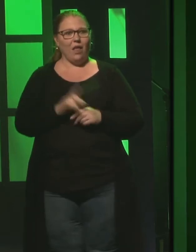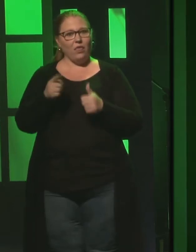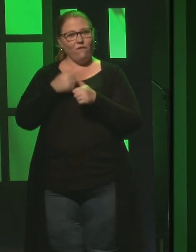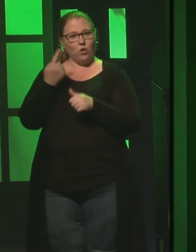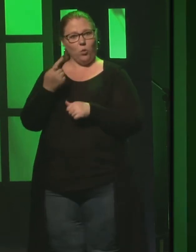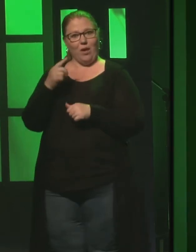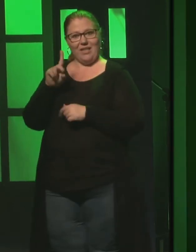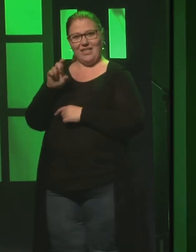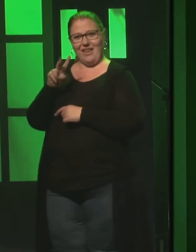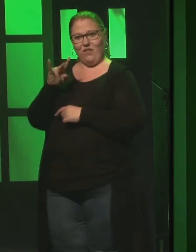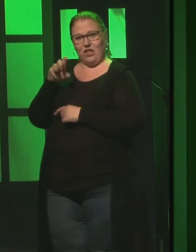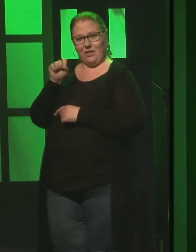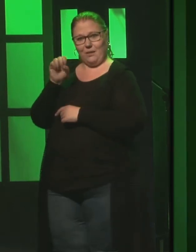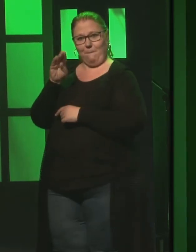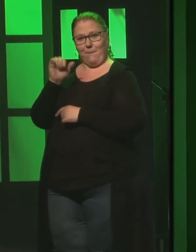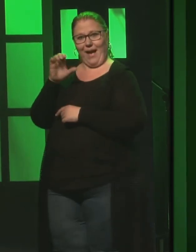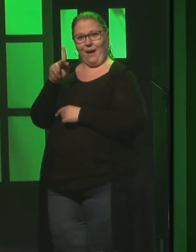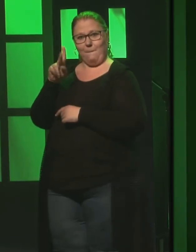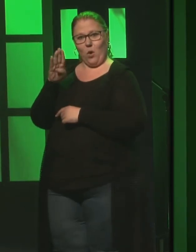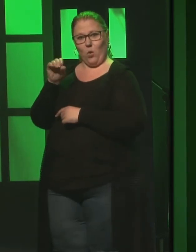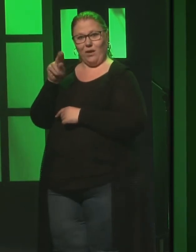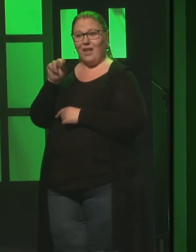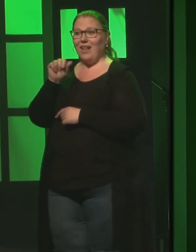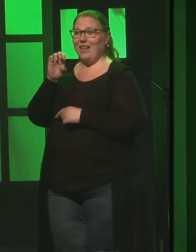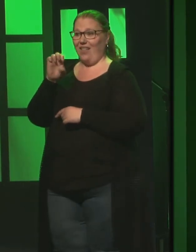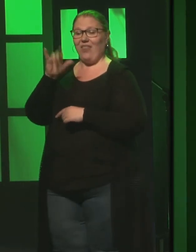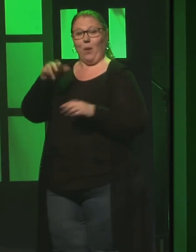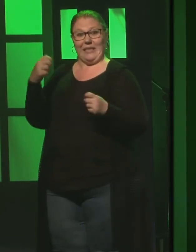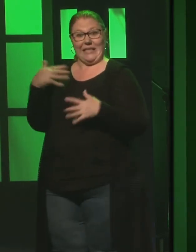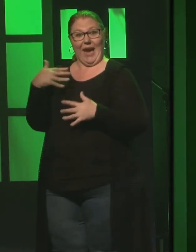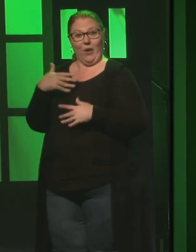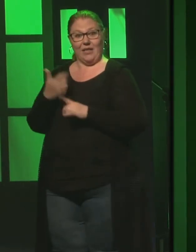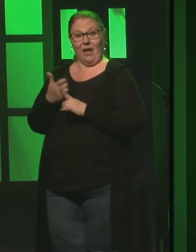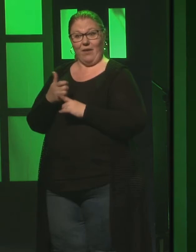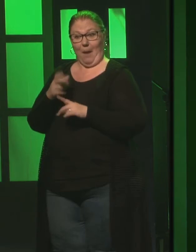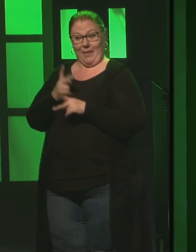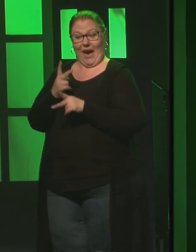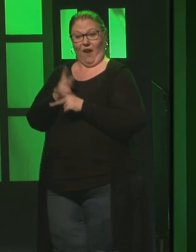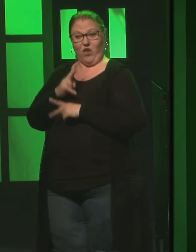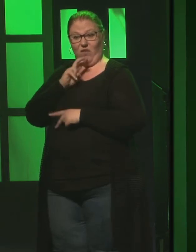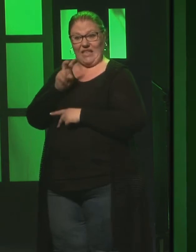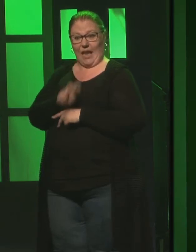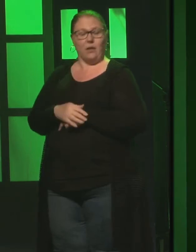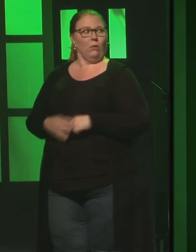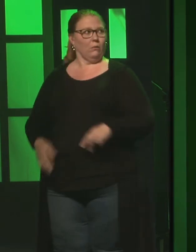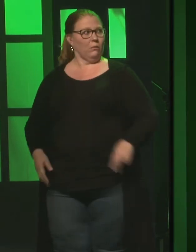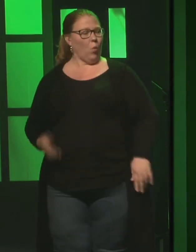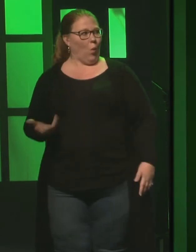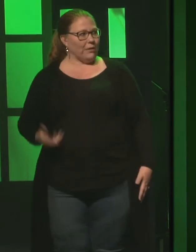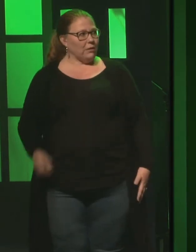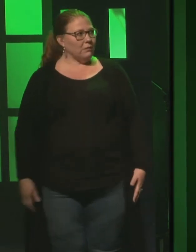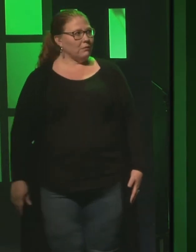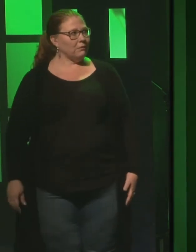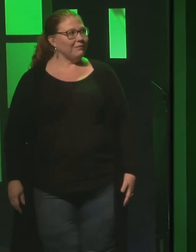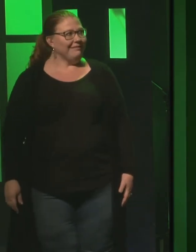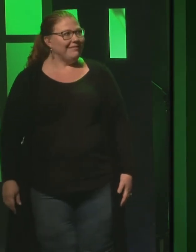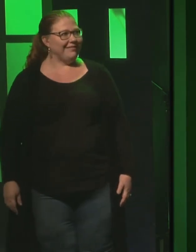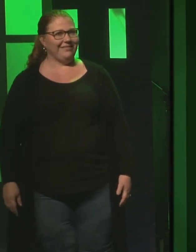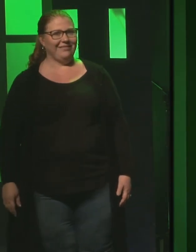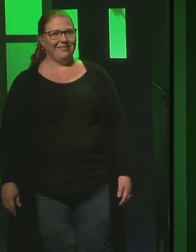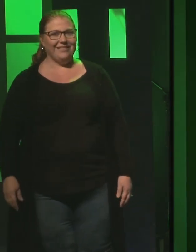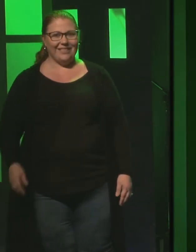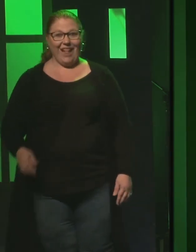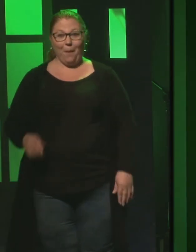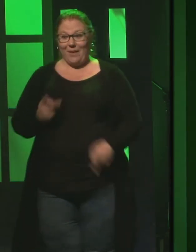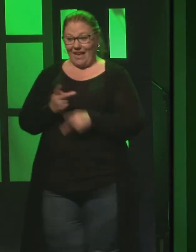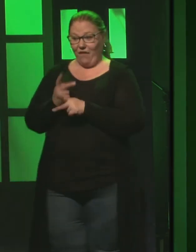Backbone, right? Which was scary in and of itself because they were like, watch out for the rattlesnakes. I was like, the what? Yeah, watch